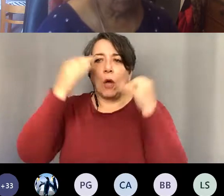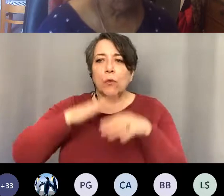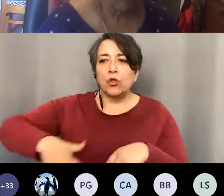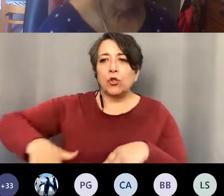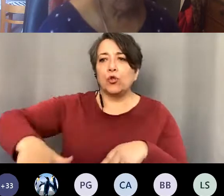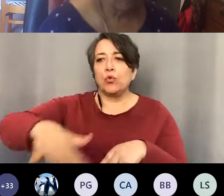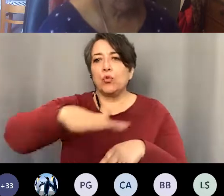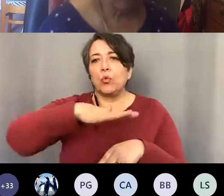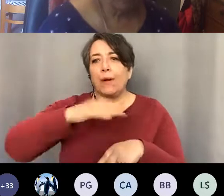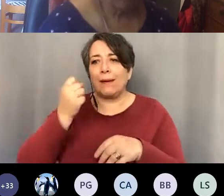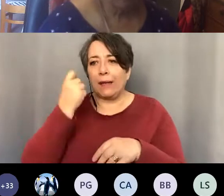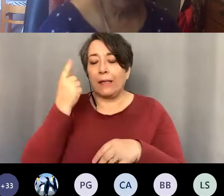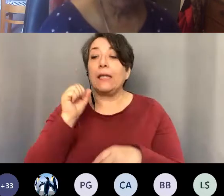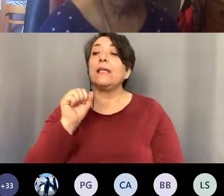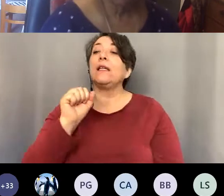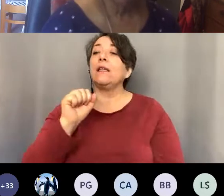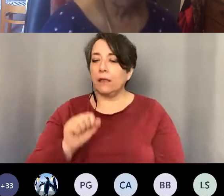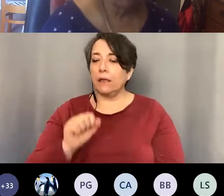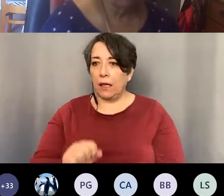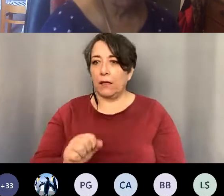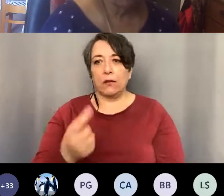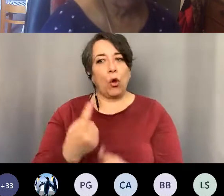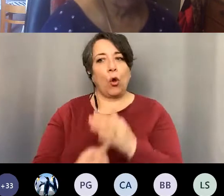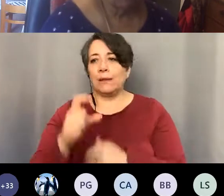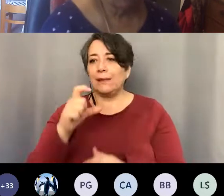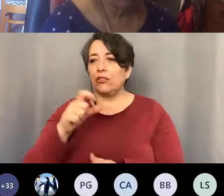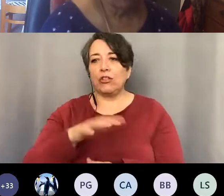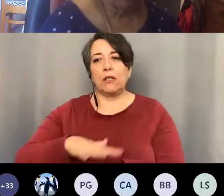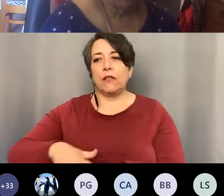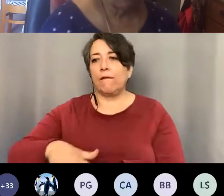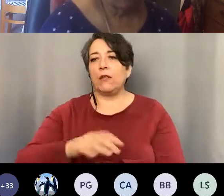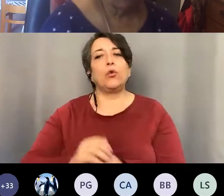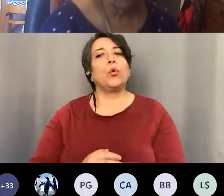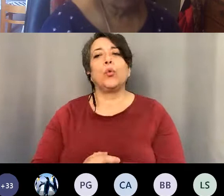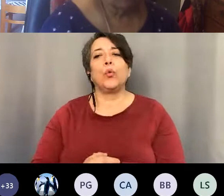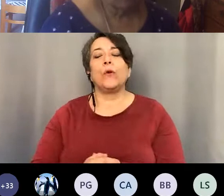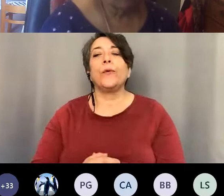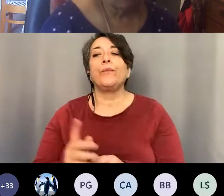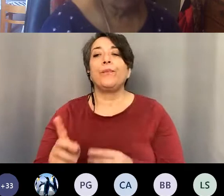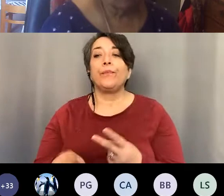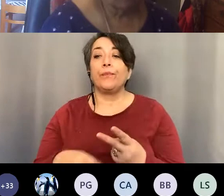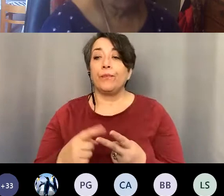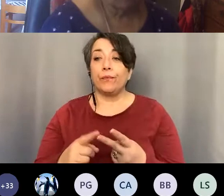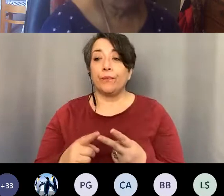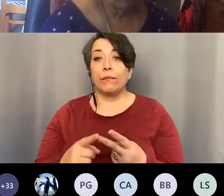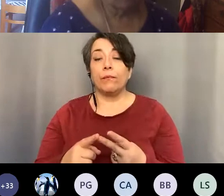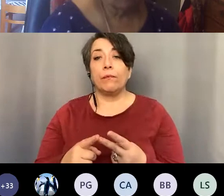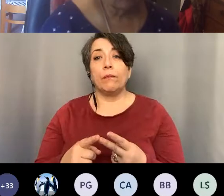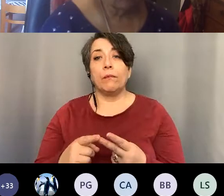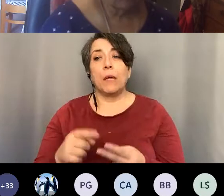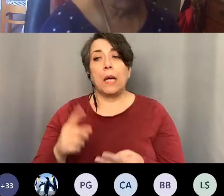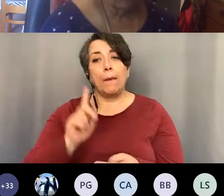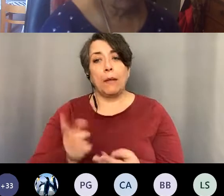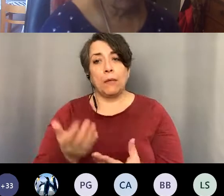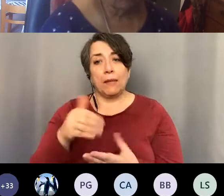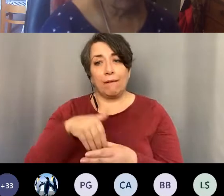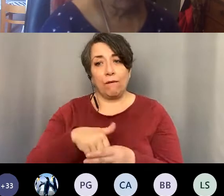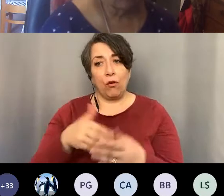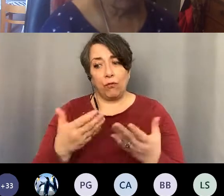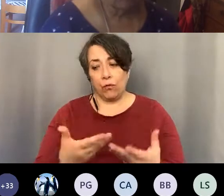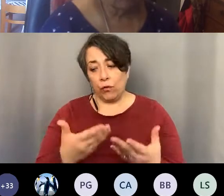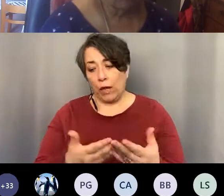it is, not just for Chesterfield. And another one was, do the people who are involved today and in the long term